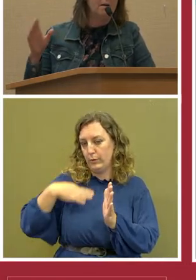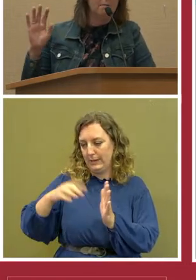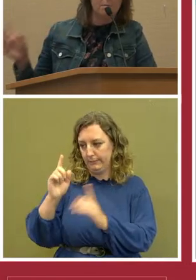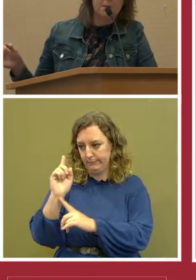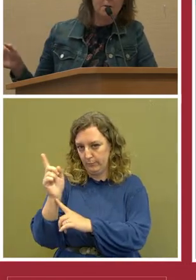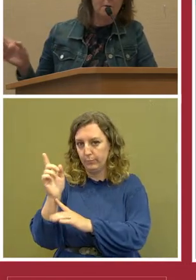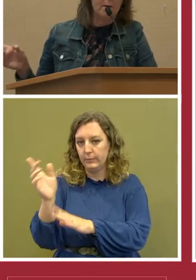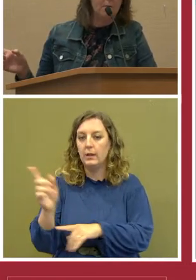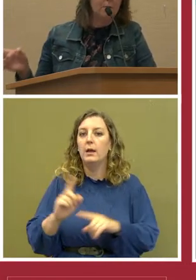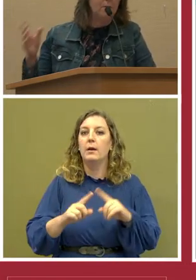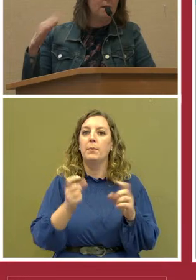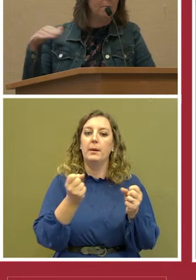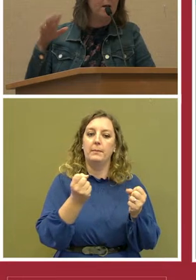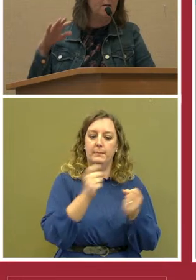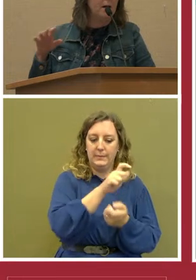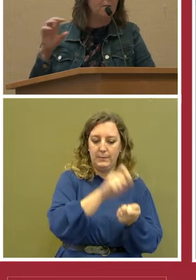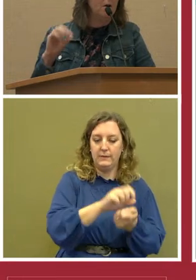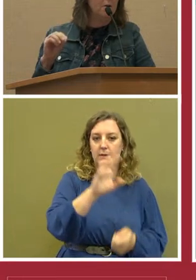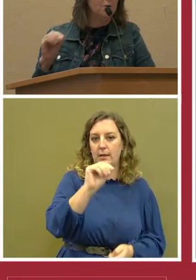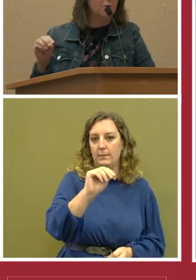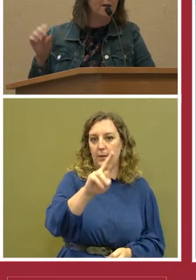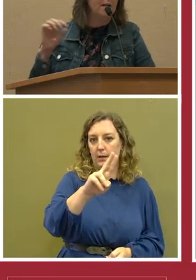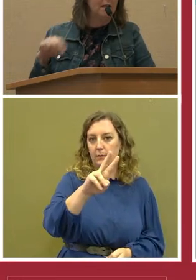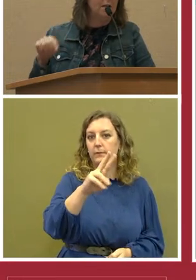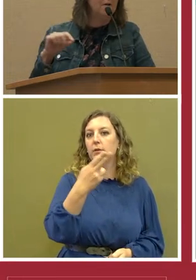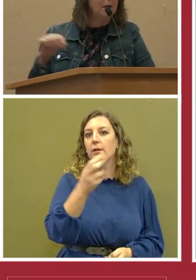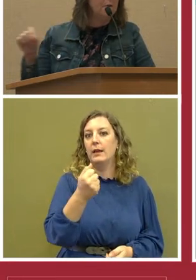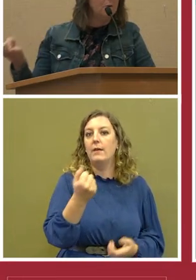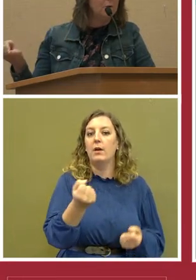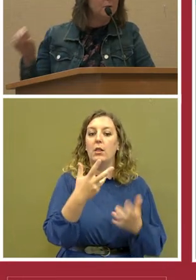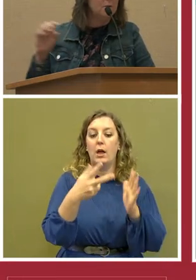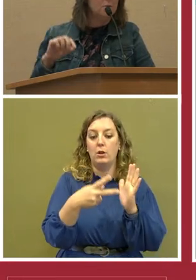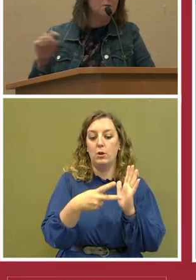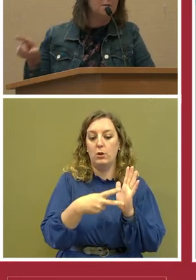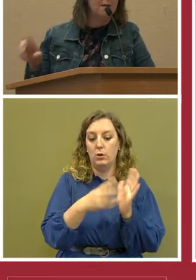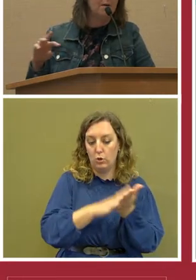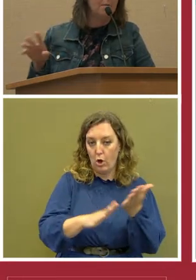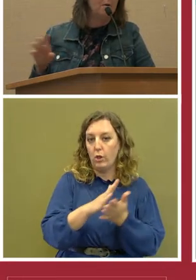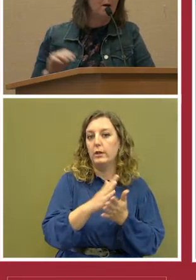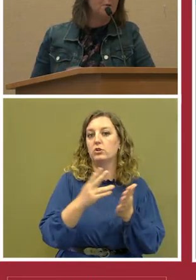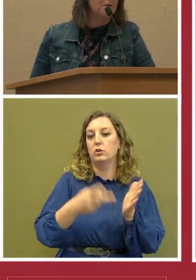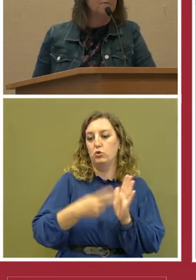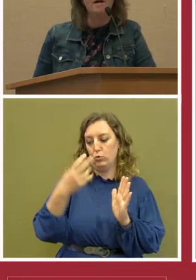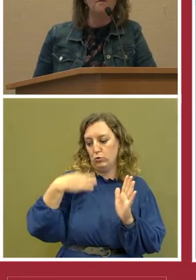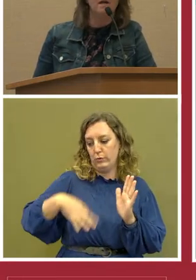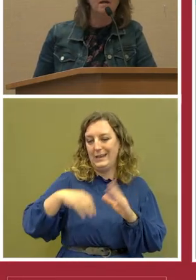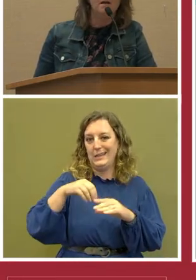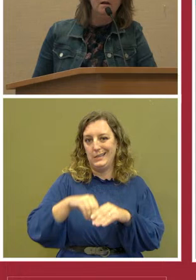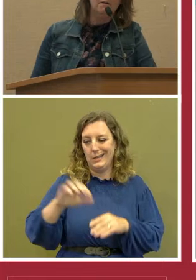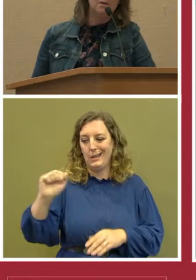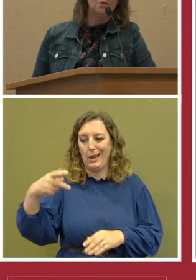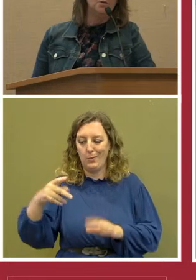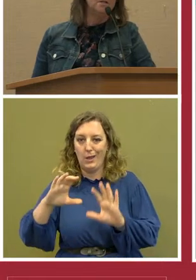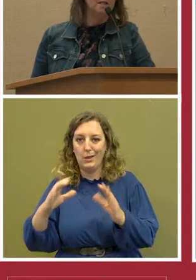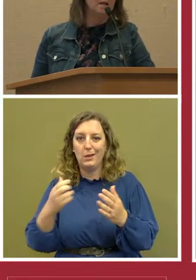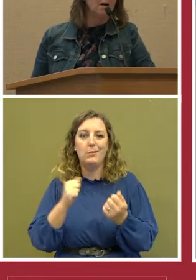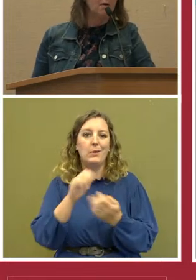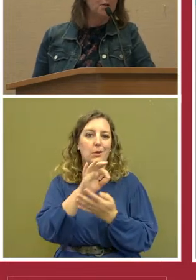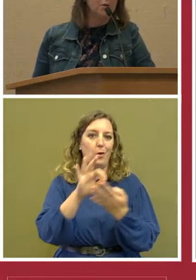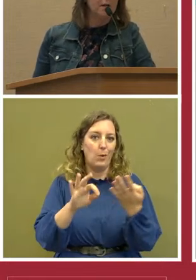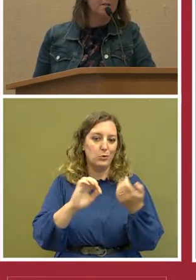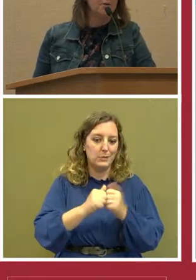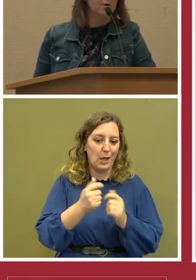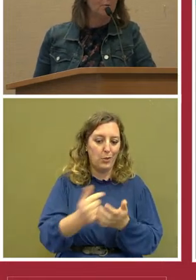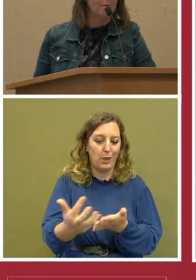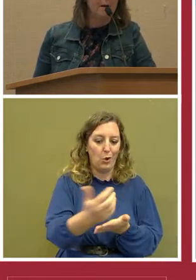our, it's particular at Mountain View, they embed a lot of college dual credit in their AP courses, so students have a couple options of how they can choose to get